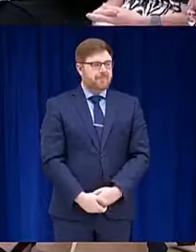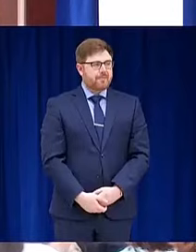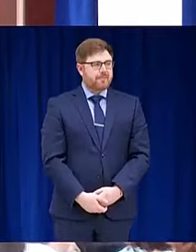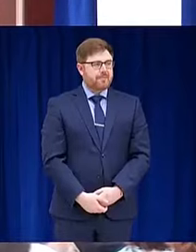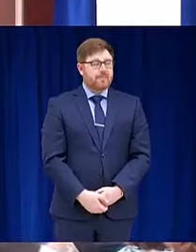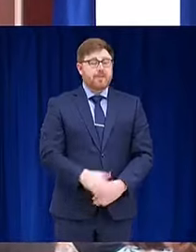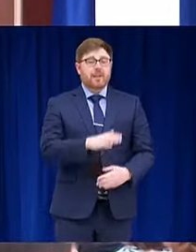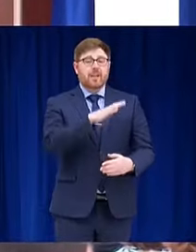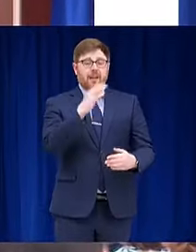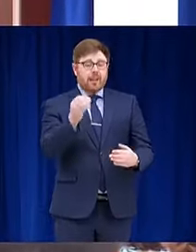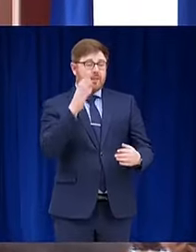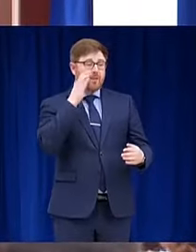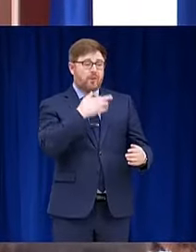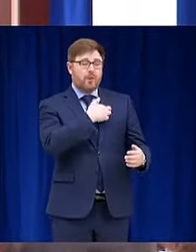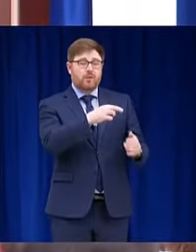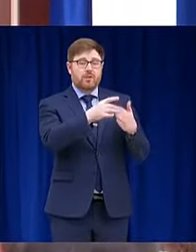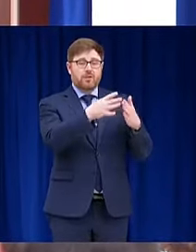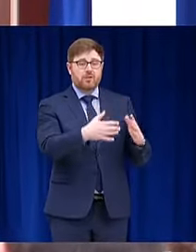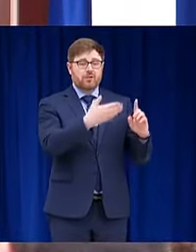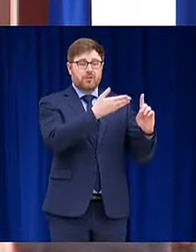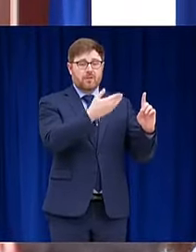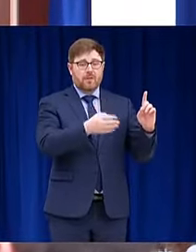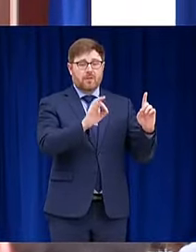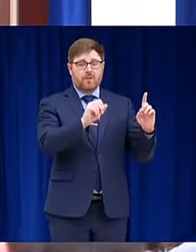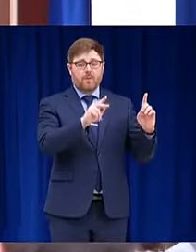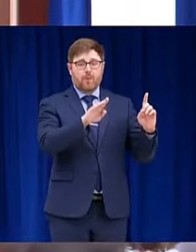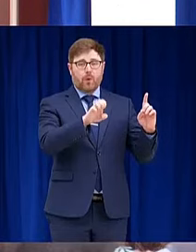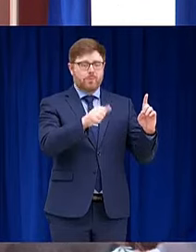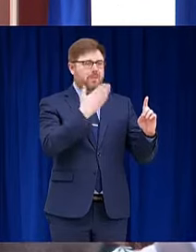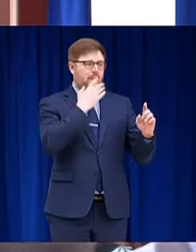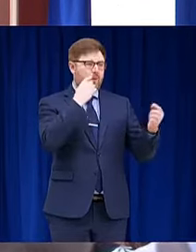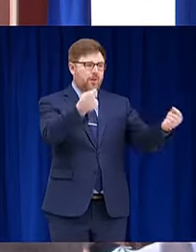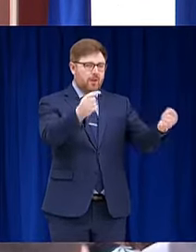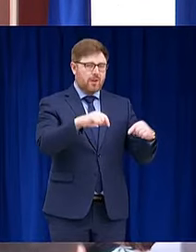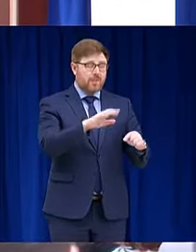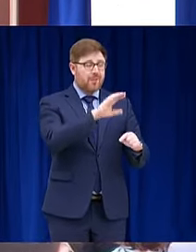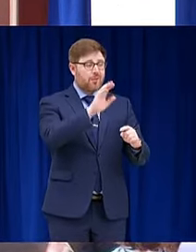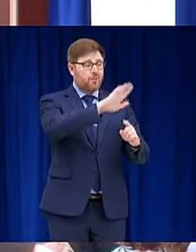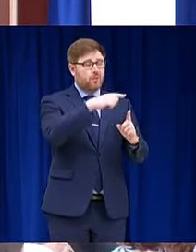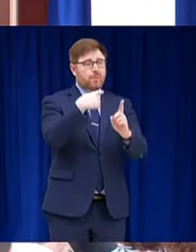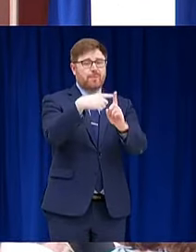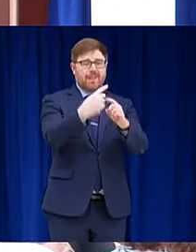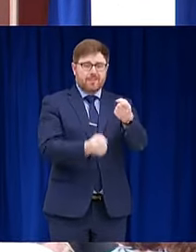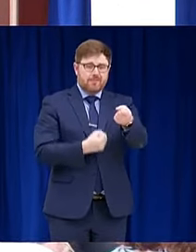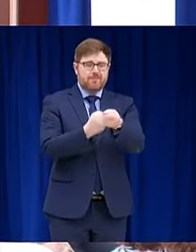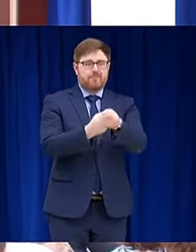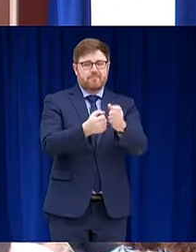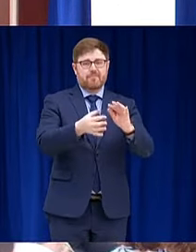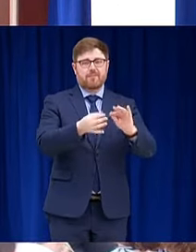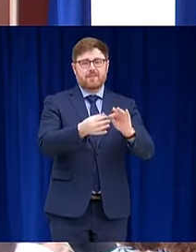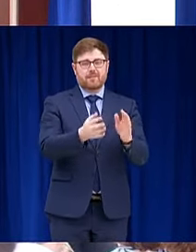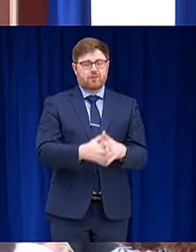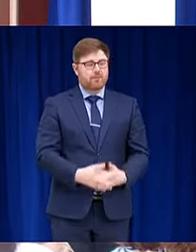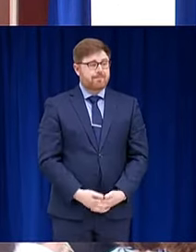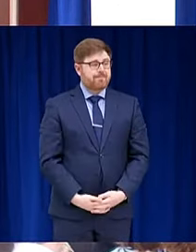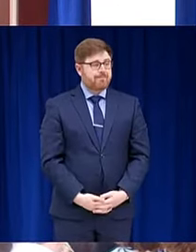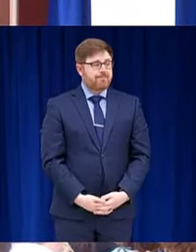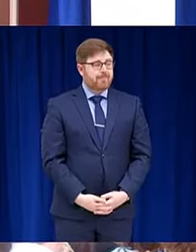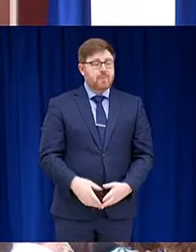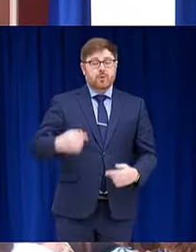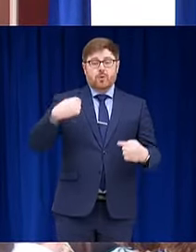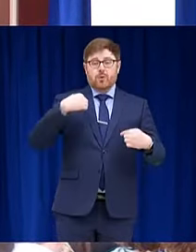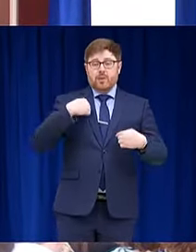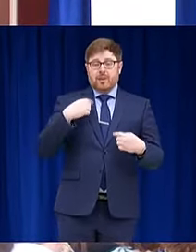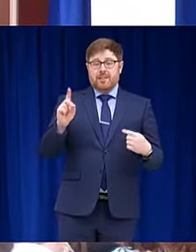And Chaplain Forbes, thank you so much for being here today and for your affirming message. As the chair of DoD Pride, I'd